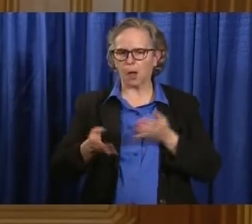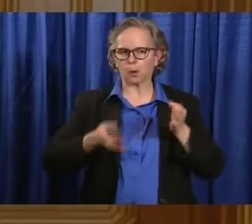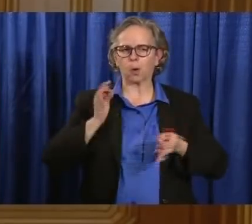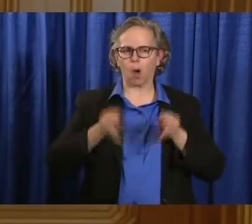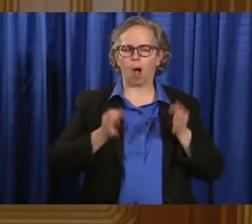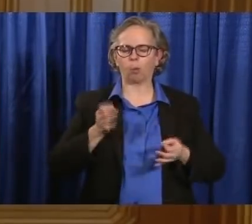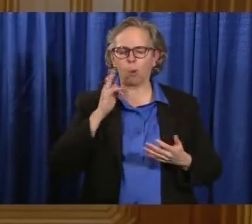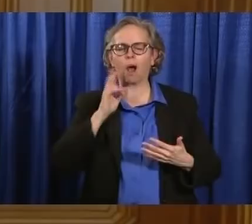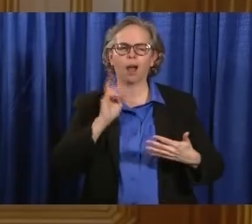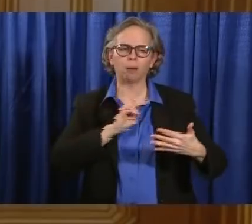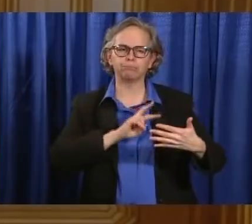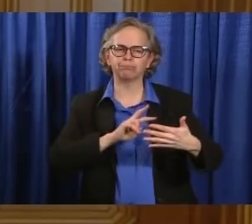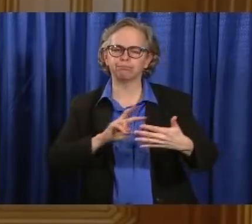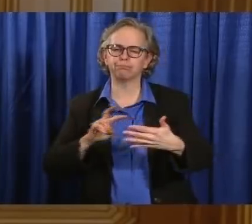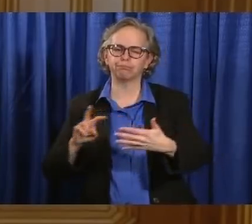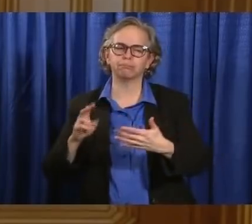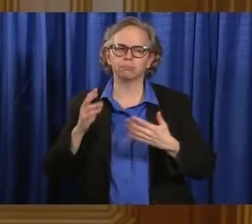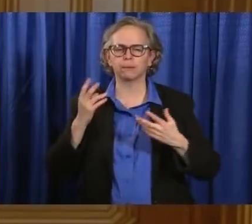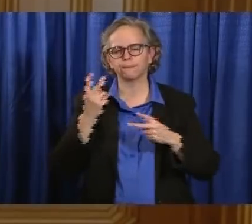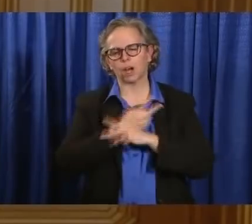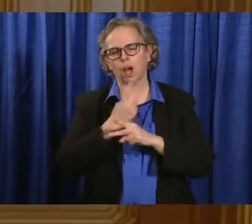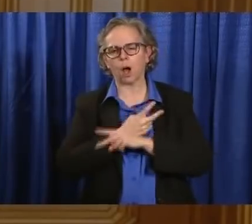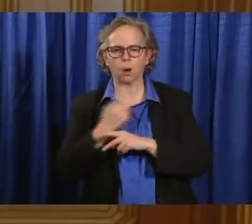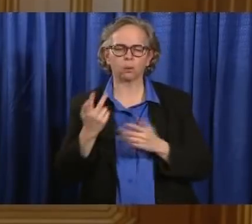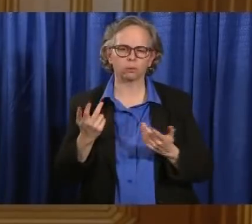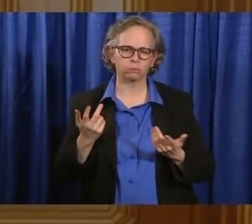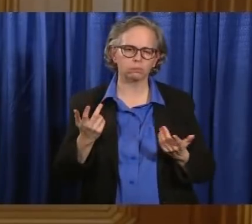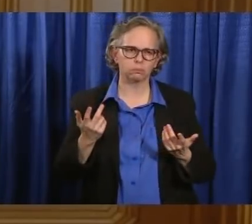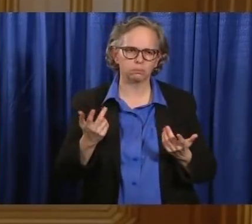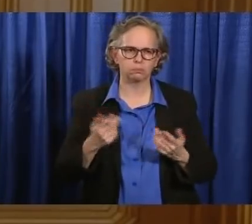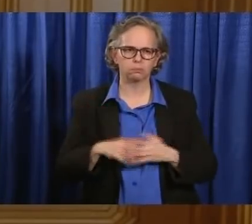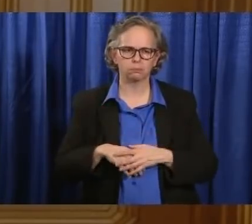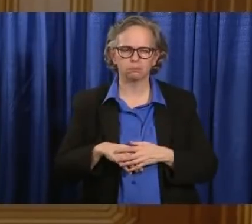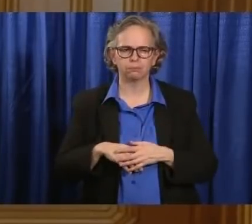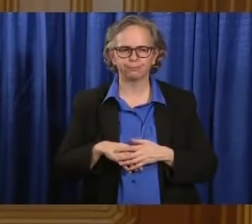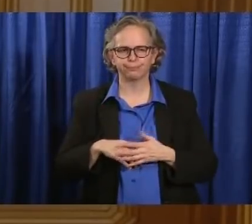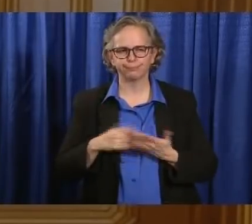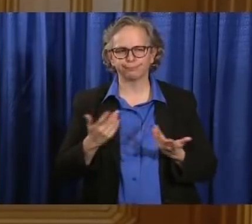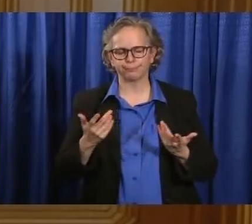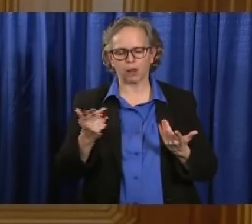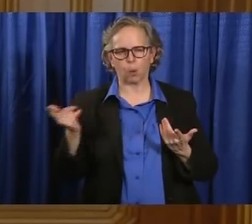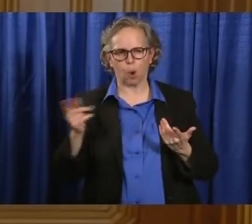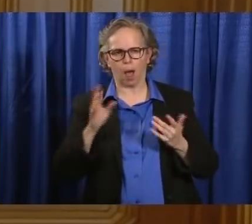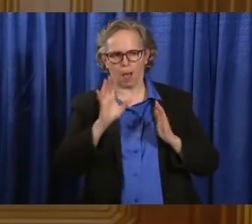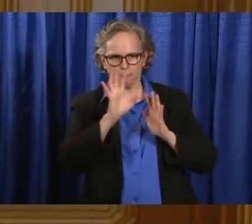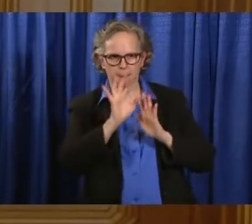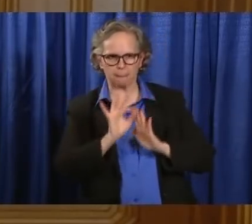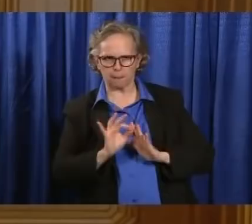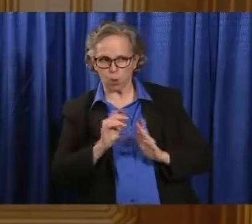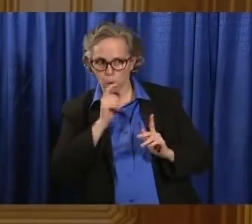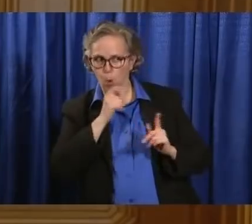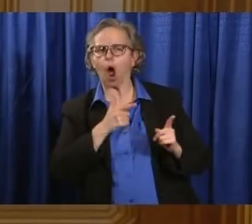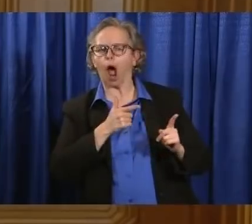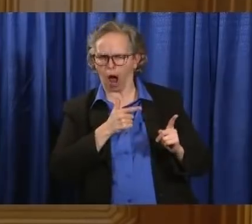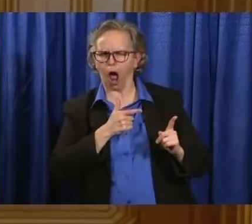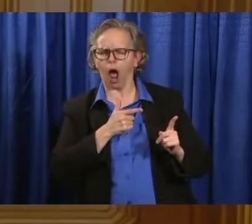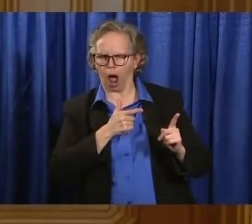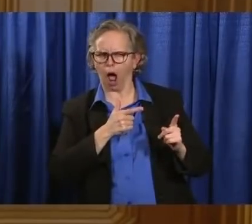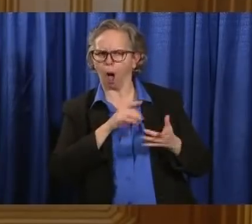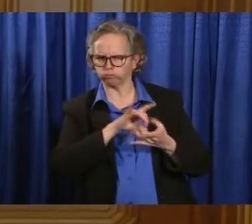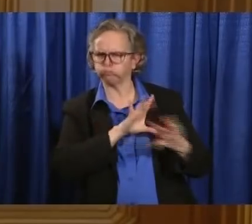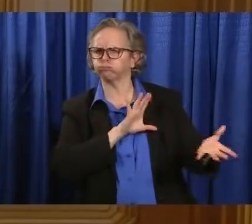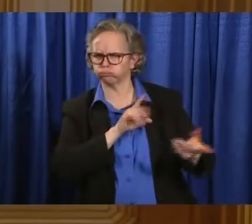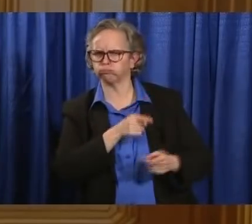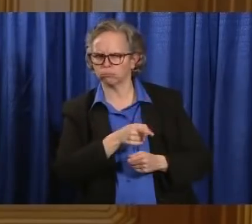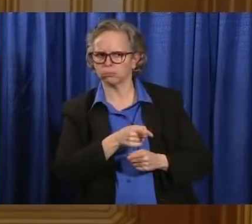and say, look, they pick these individuals out, but ultimately that court has the final say. We want